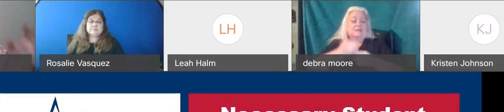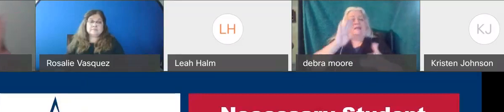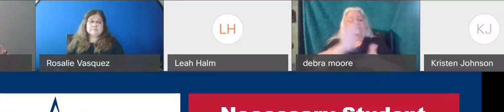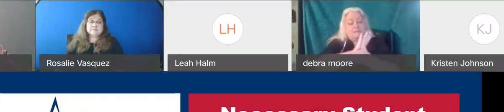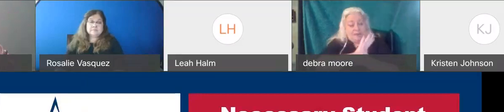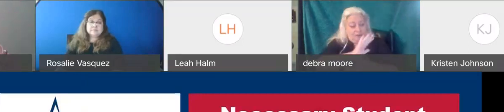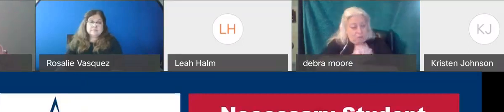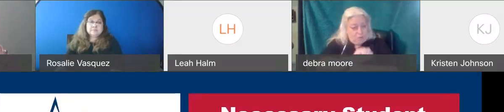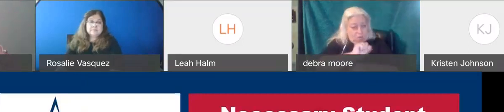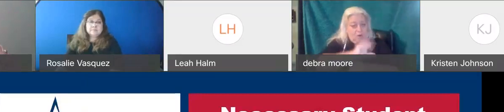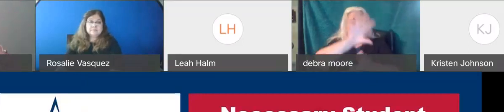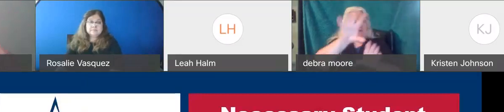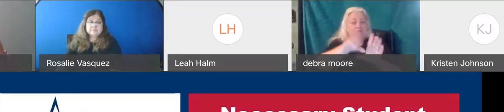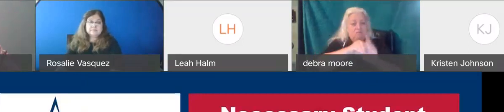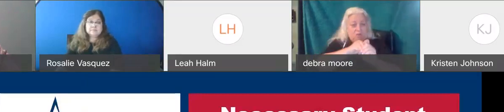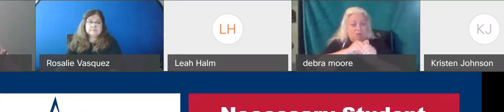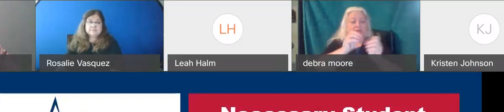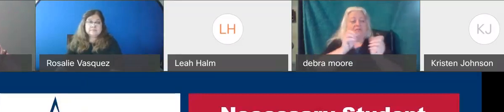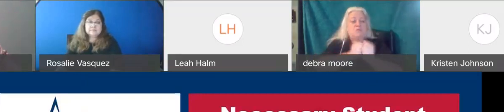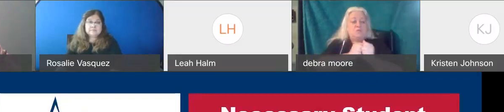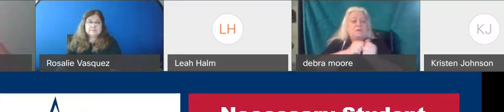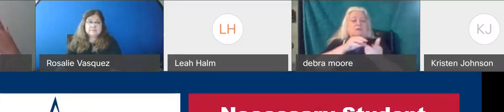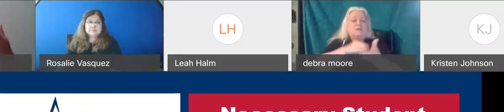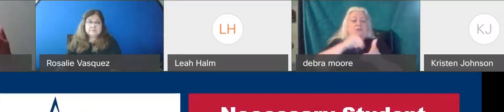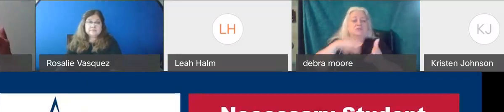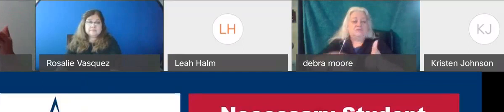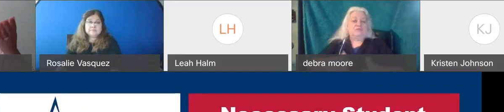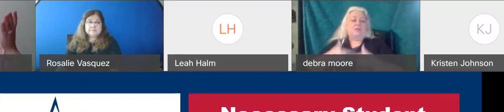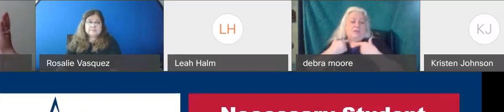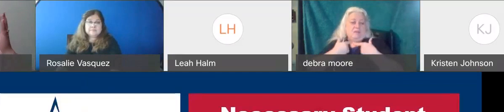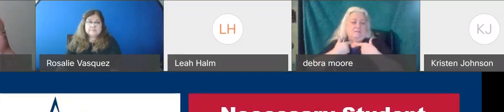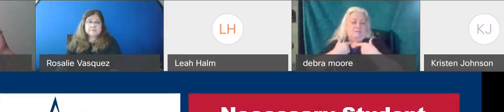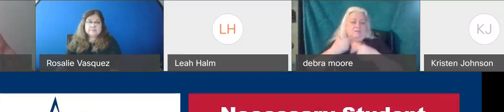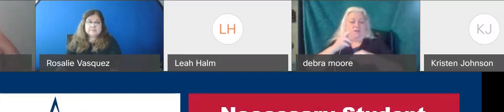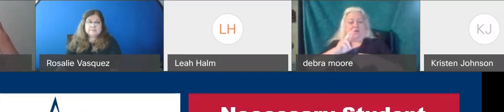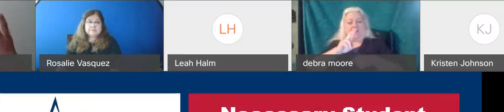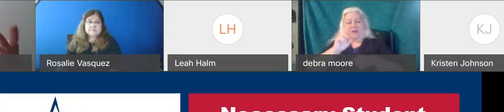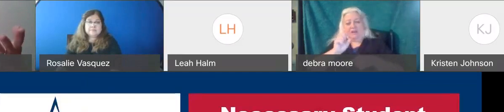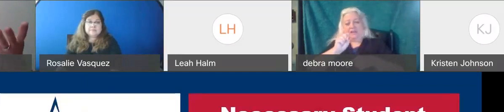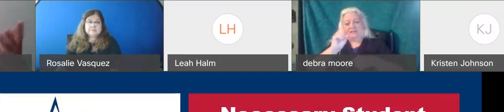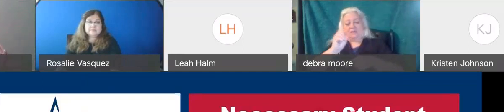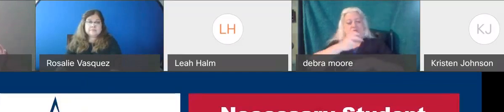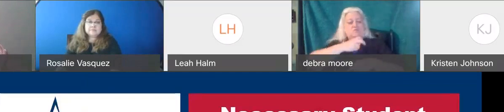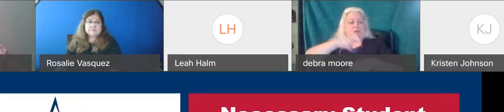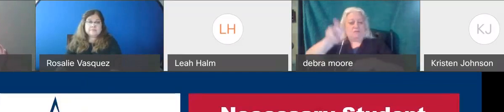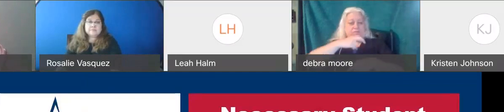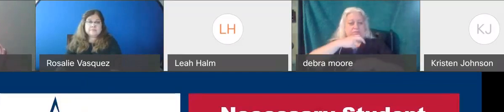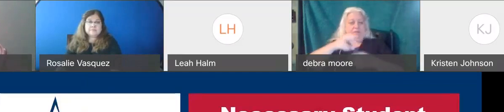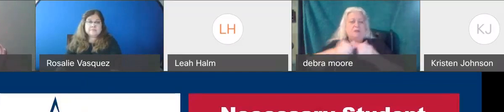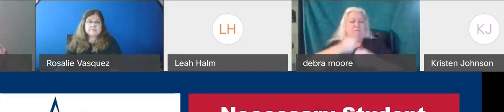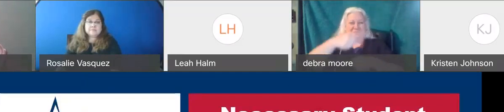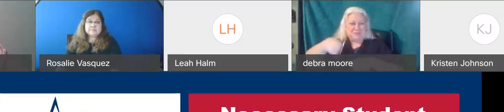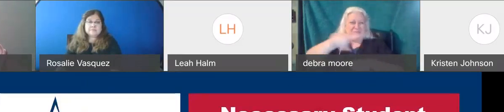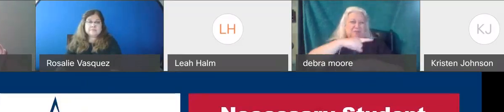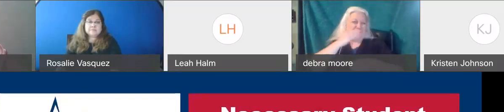paperwork involved with student life and involved with RSO travel, but most of you are familiar with that, so